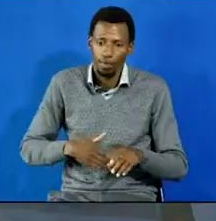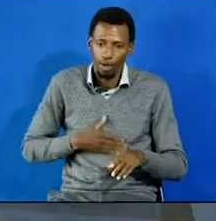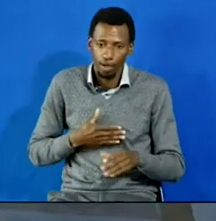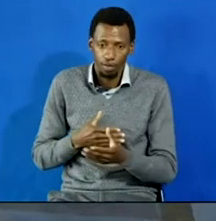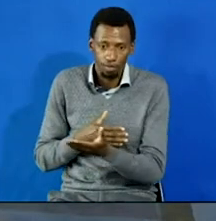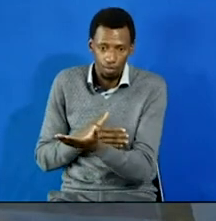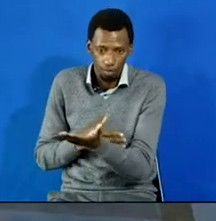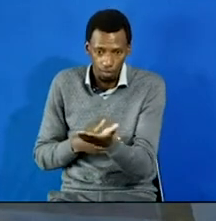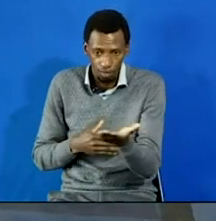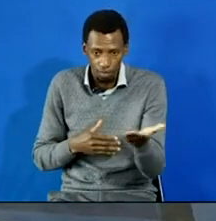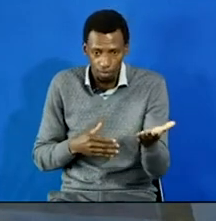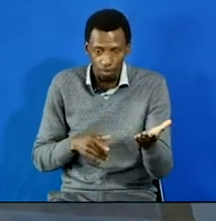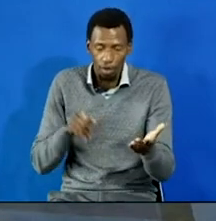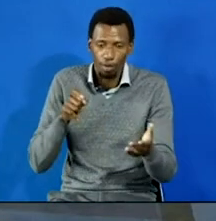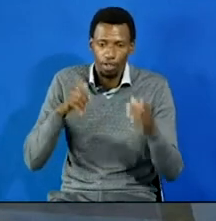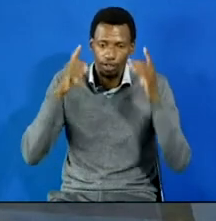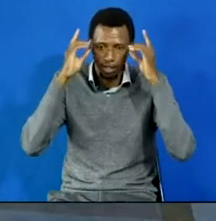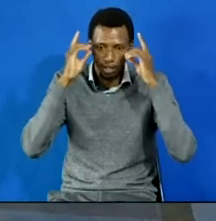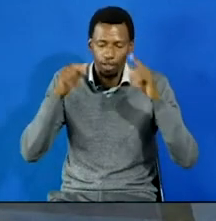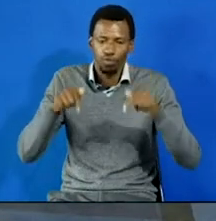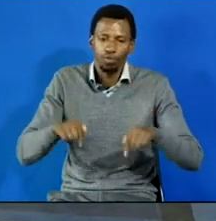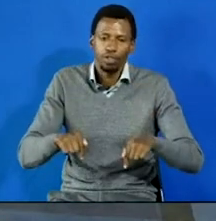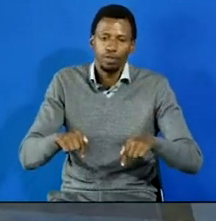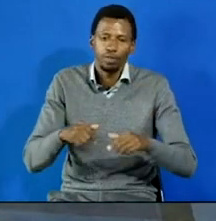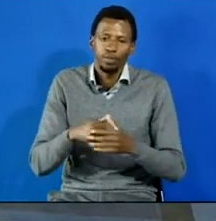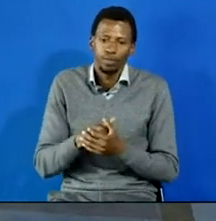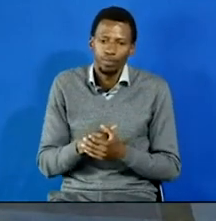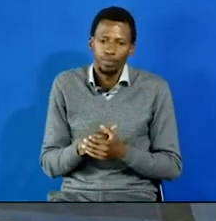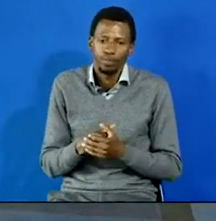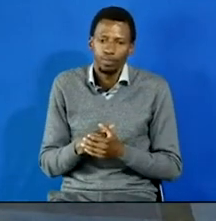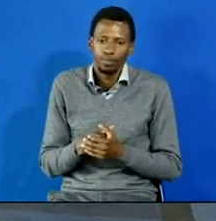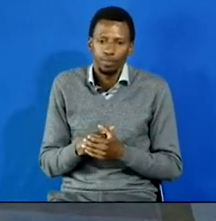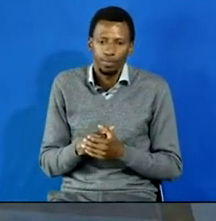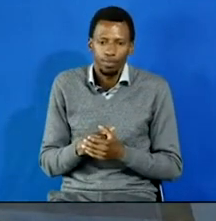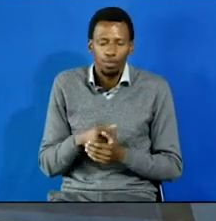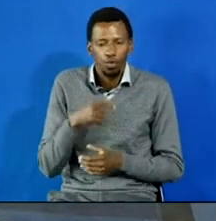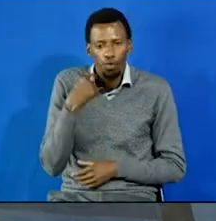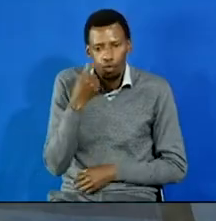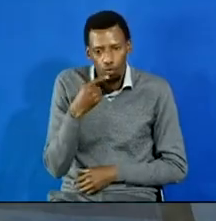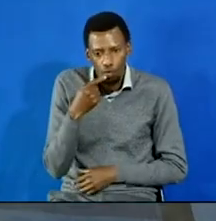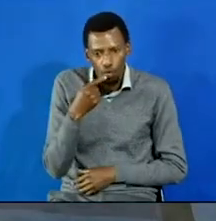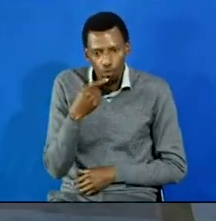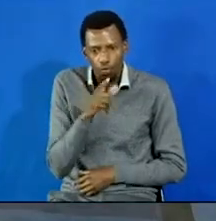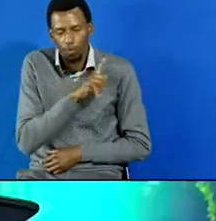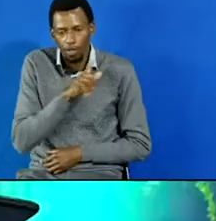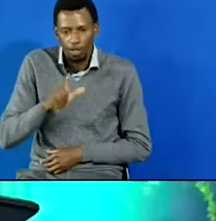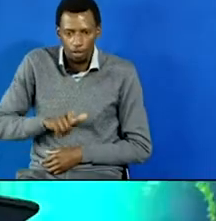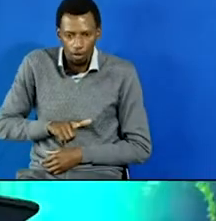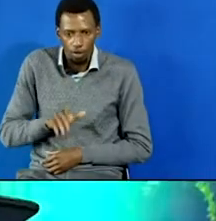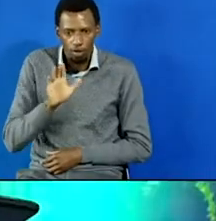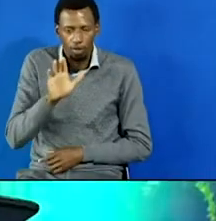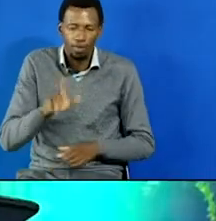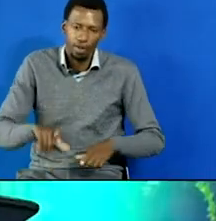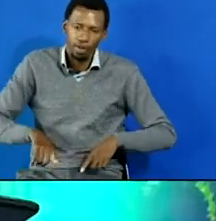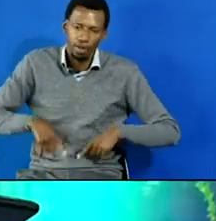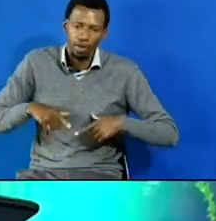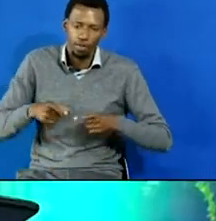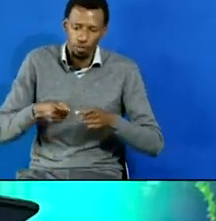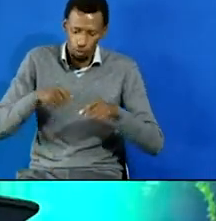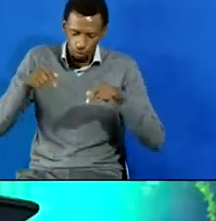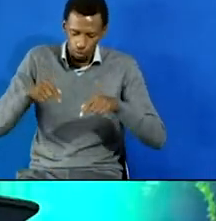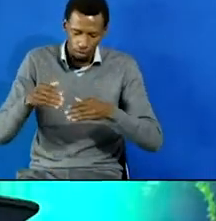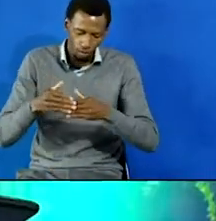you have to make a choice today of who will be the Lord of your life as from